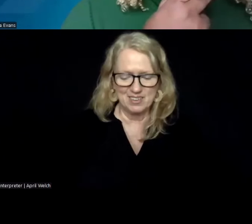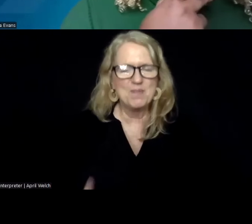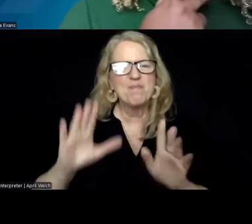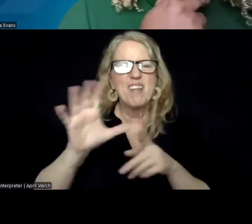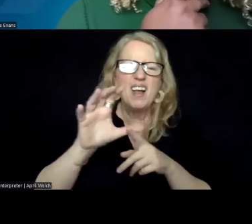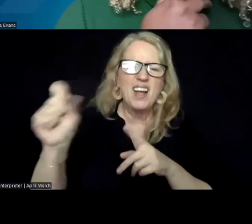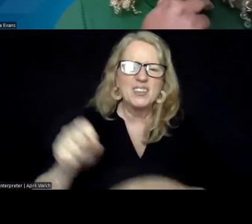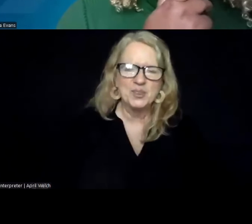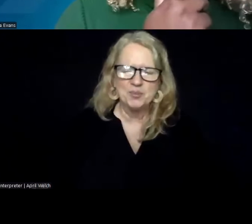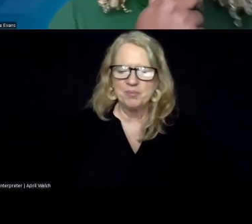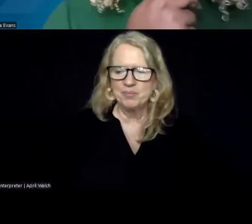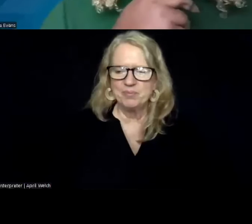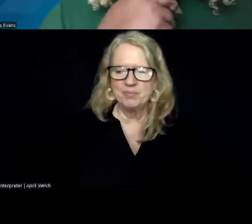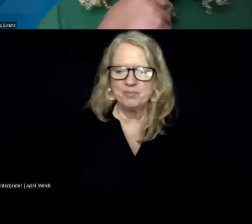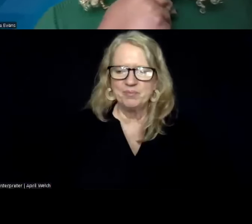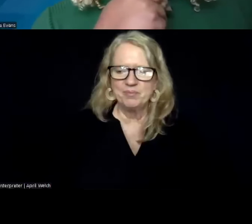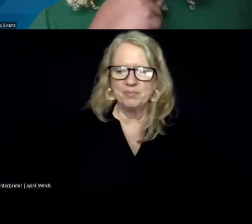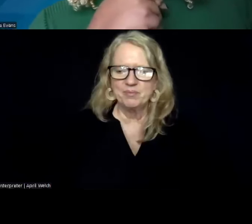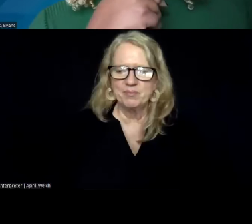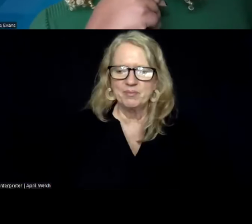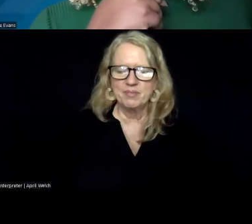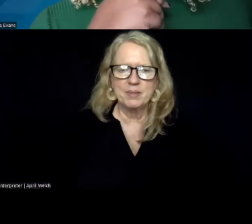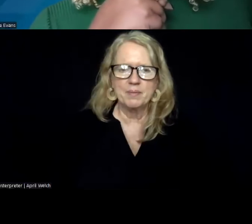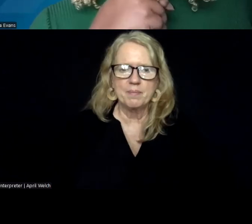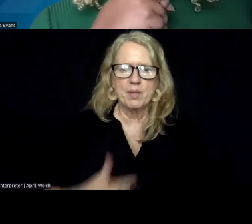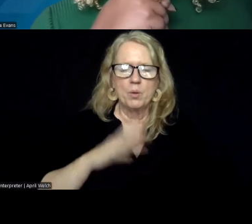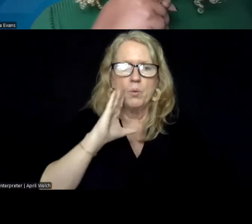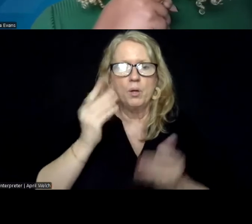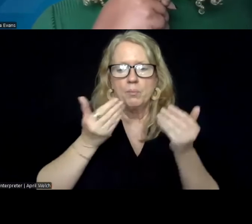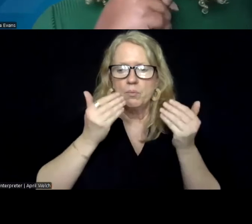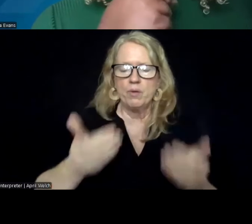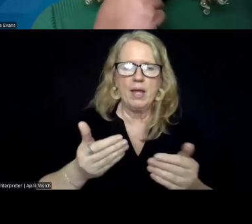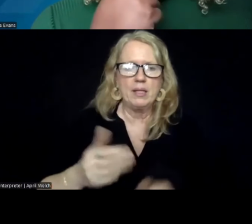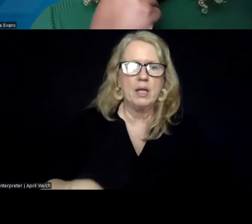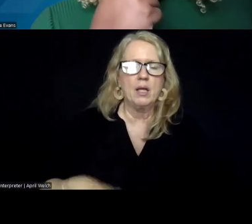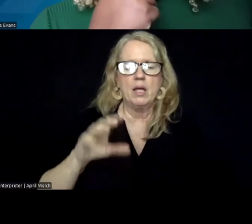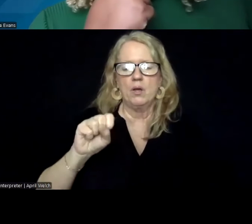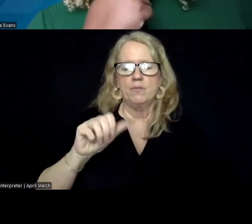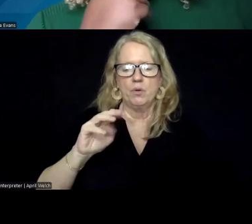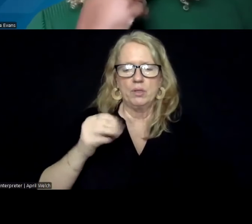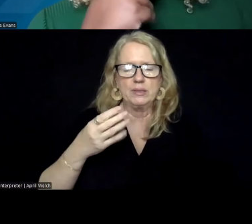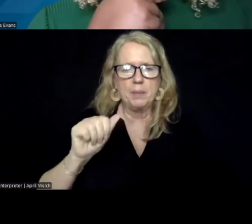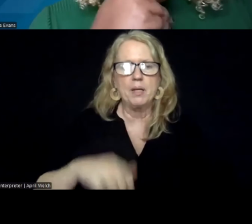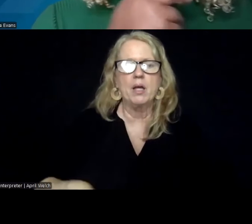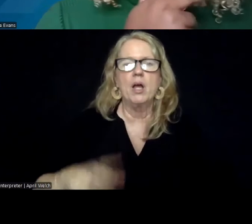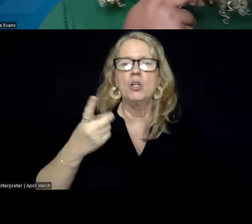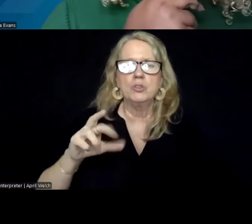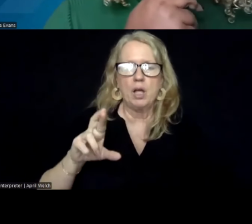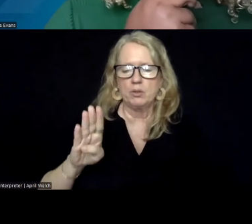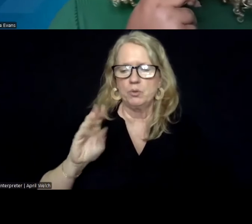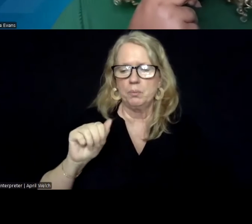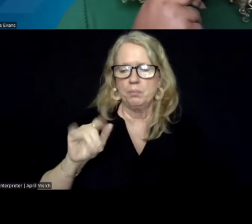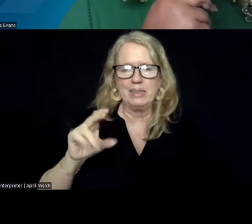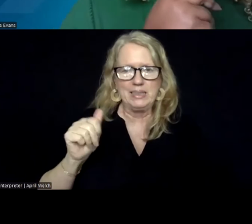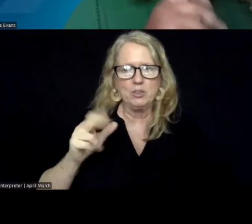Awesome. Well, let's move ahead to our SAMHSA update. We have Dr. Belina Shaw with us